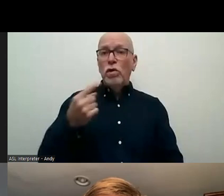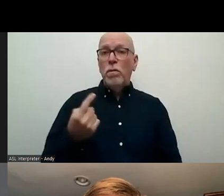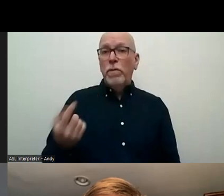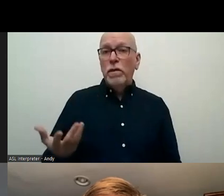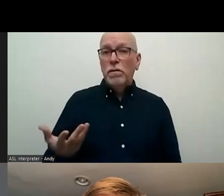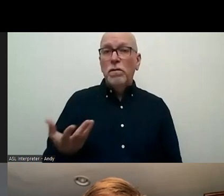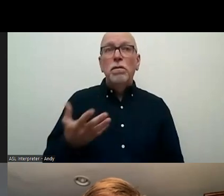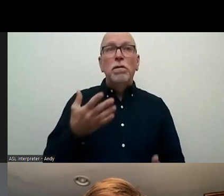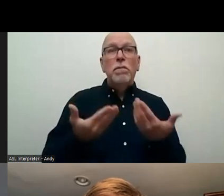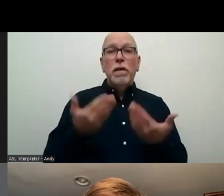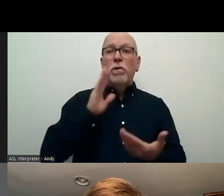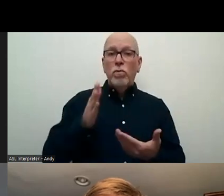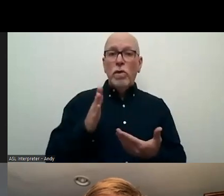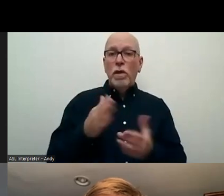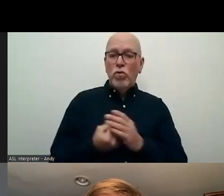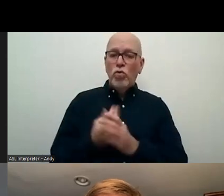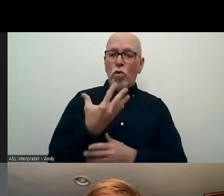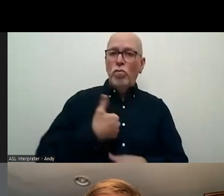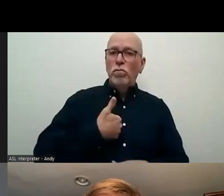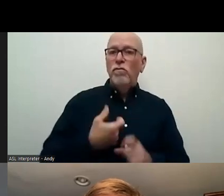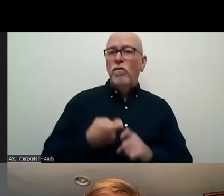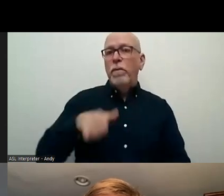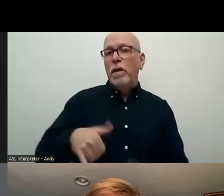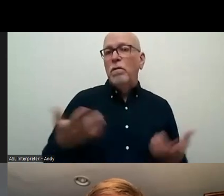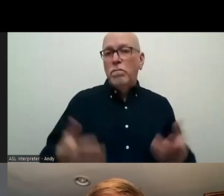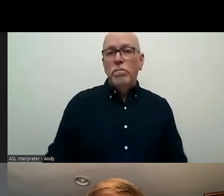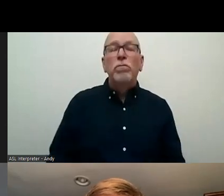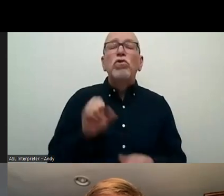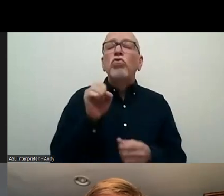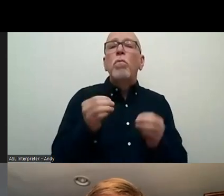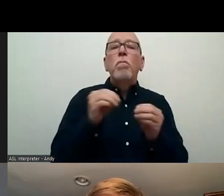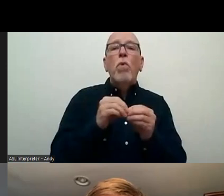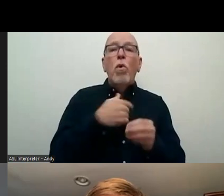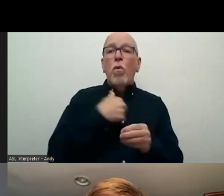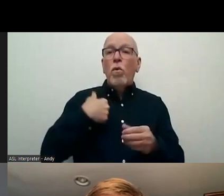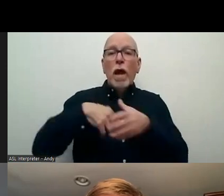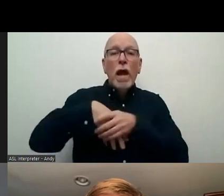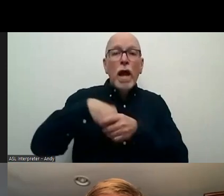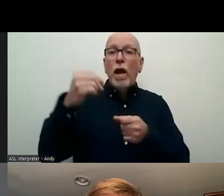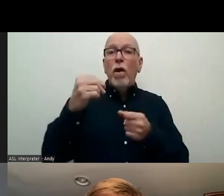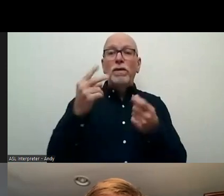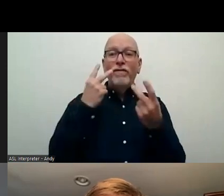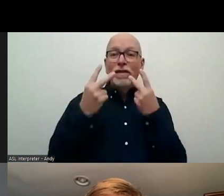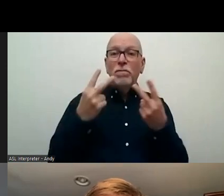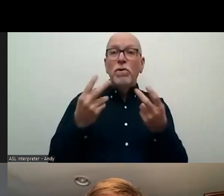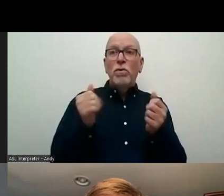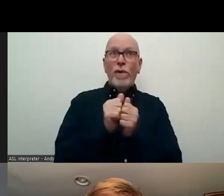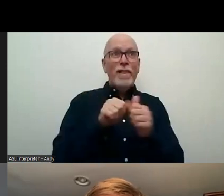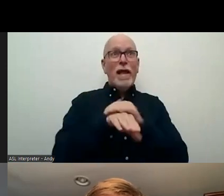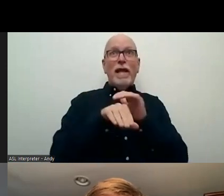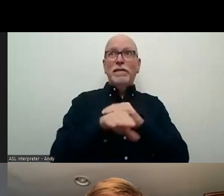grow in turn from that. So the more we're out there with easy access,